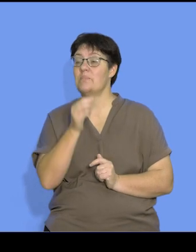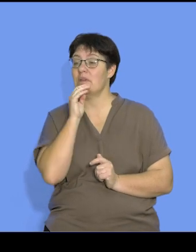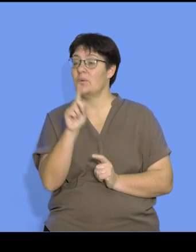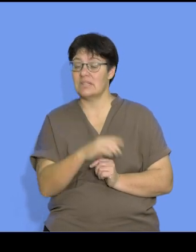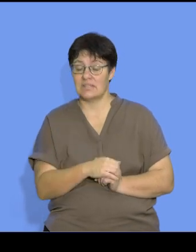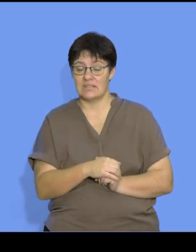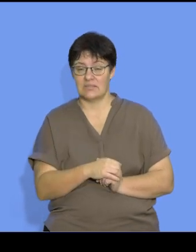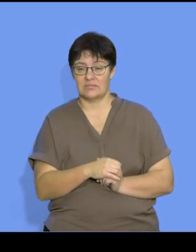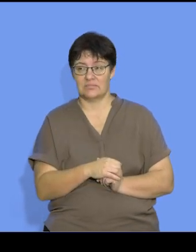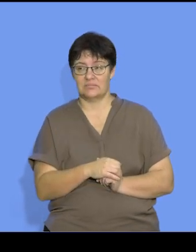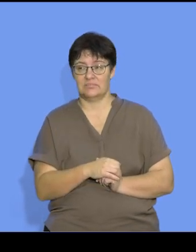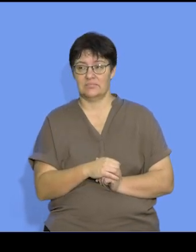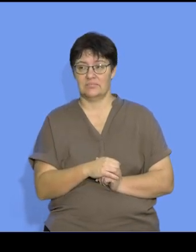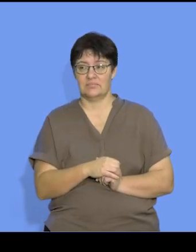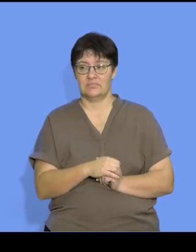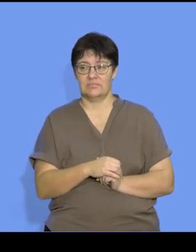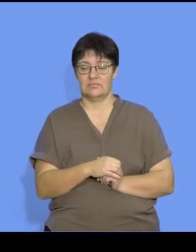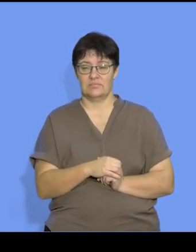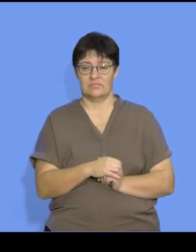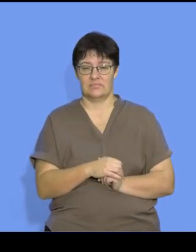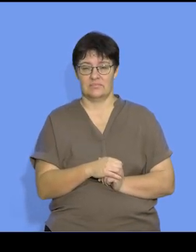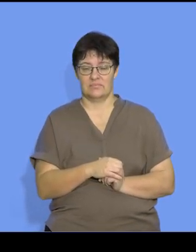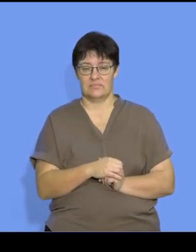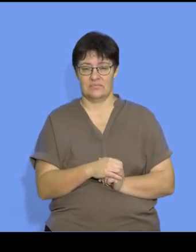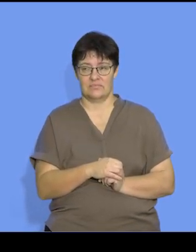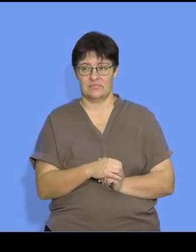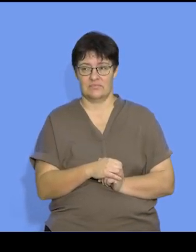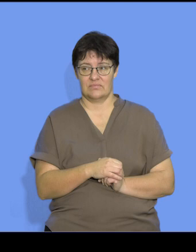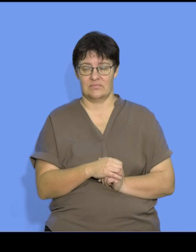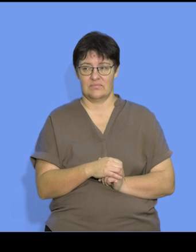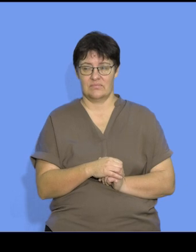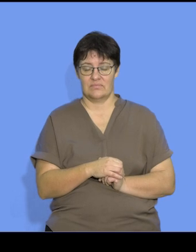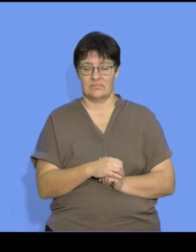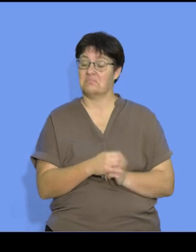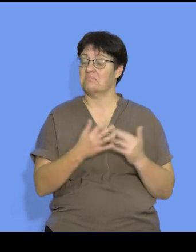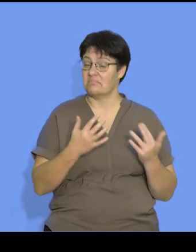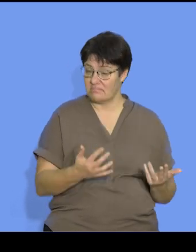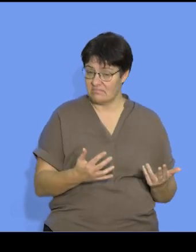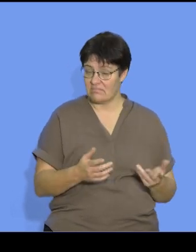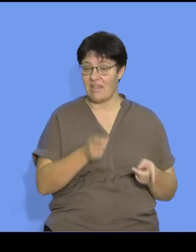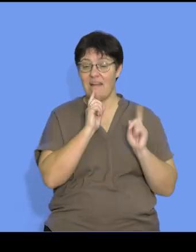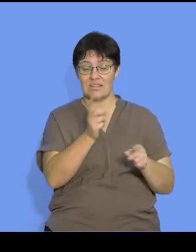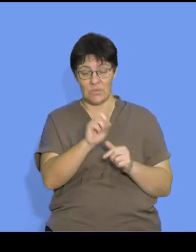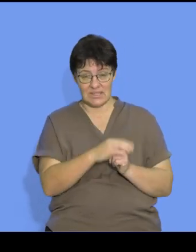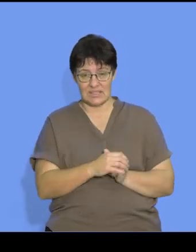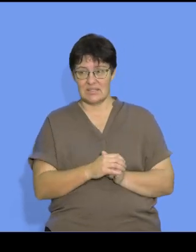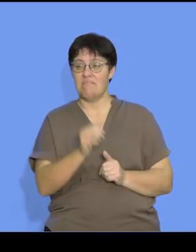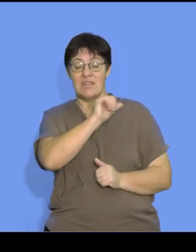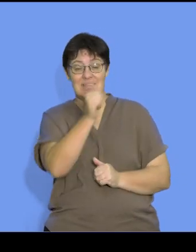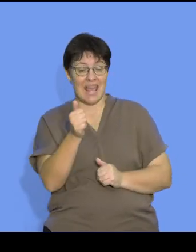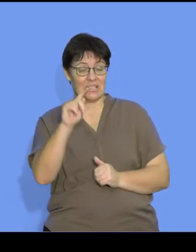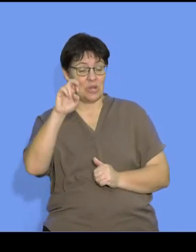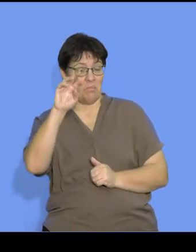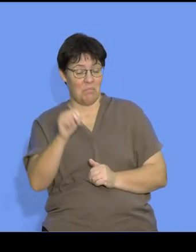to 21 plus 34. So we can see that the next term will